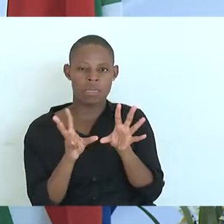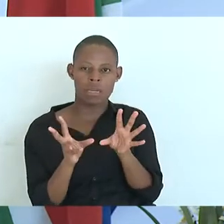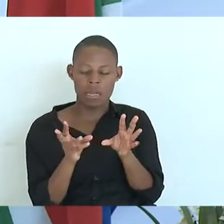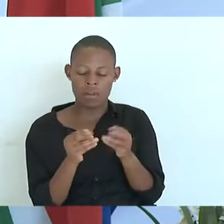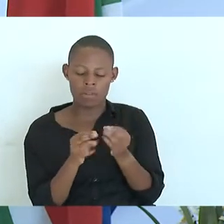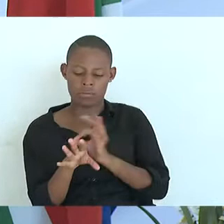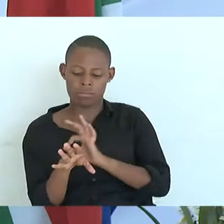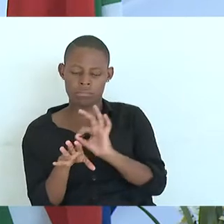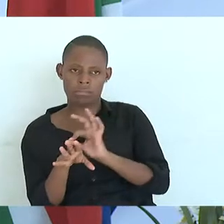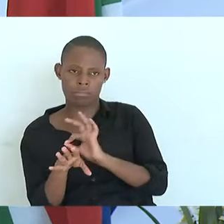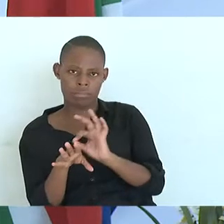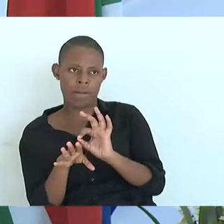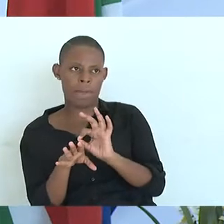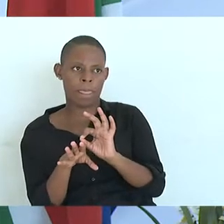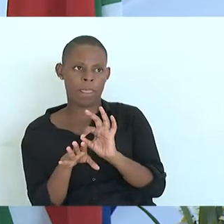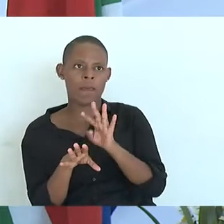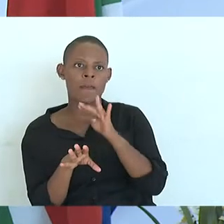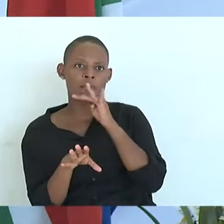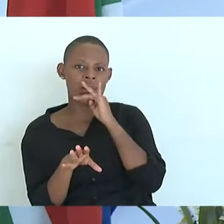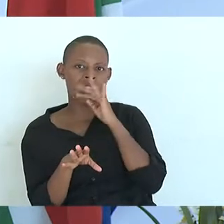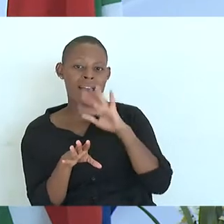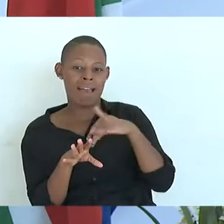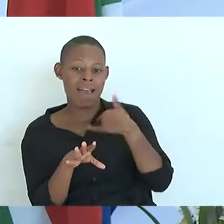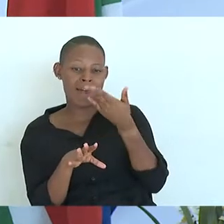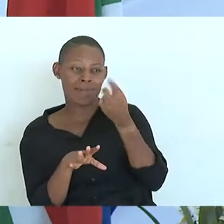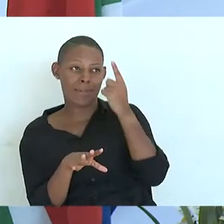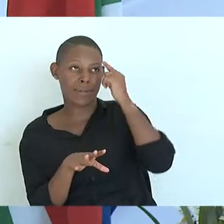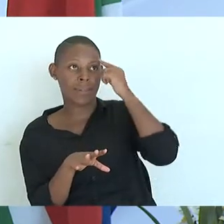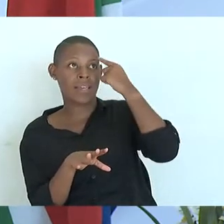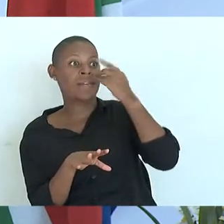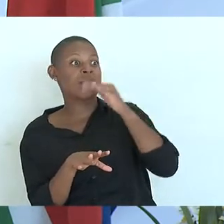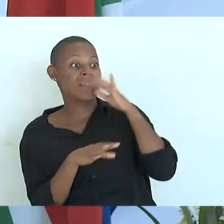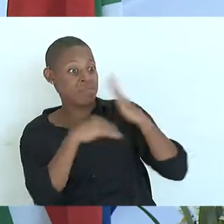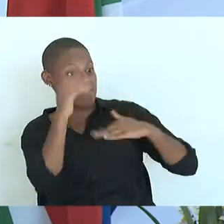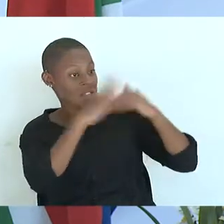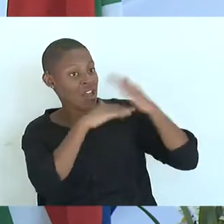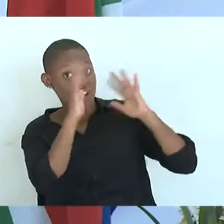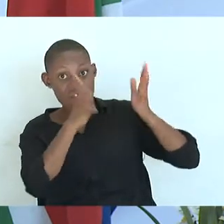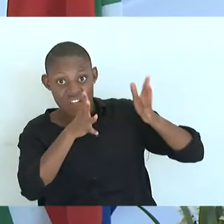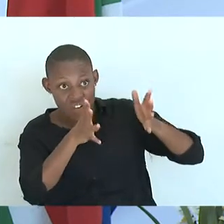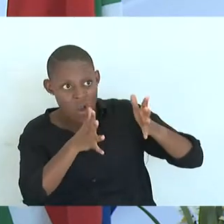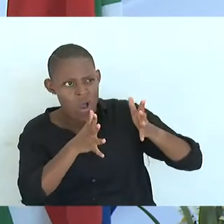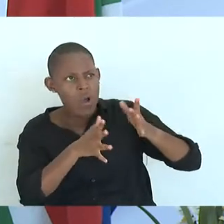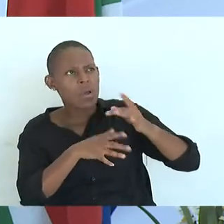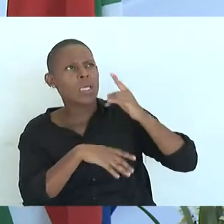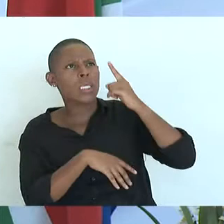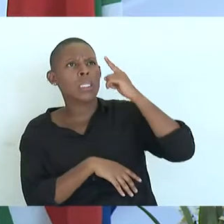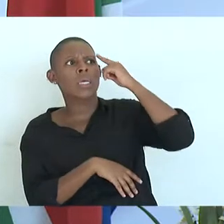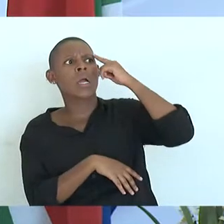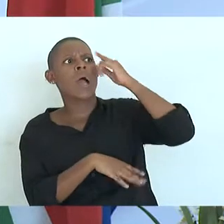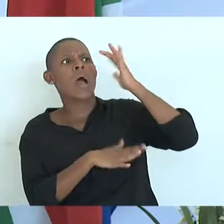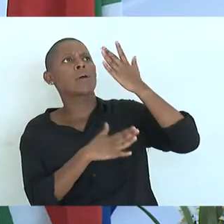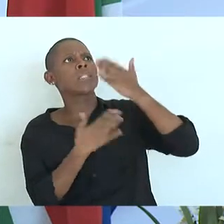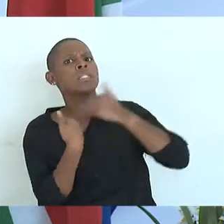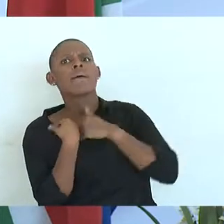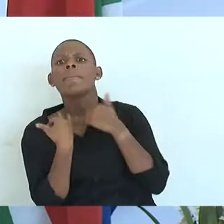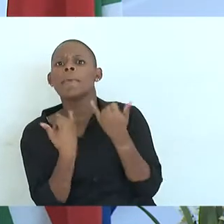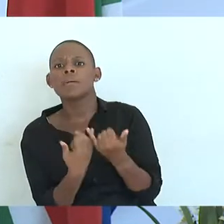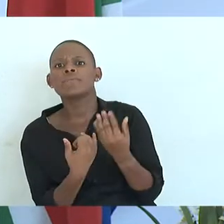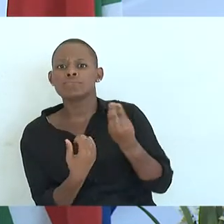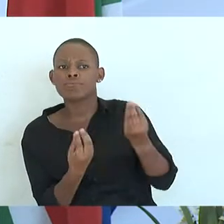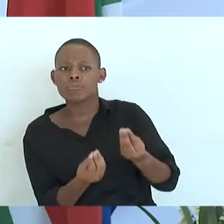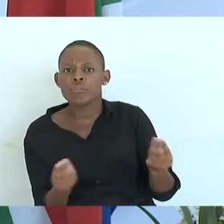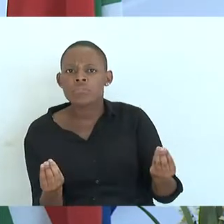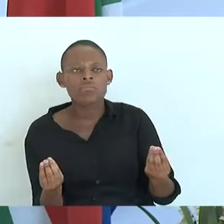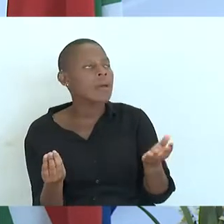we don't want it to be an afterthought when the city is already built and then we say, how do we make it safe for children